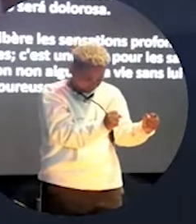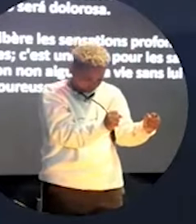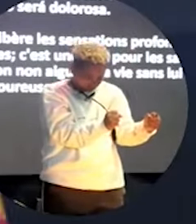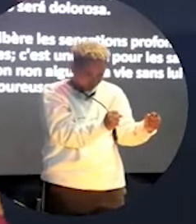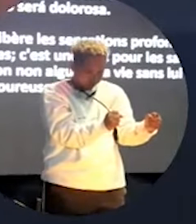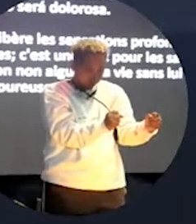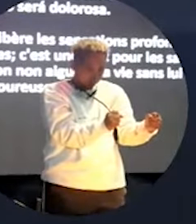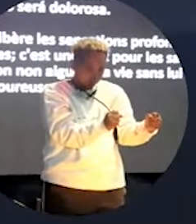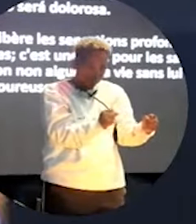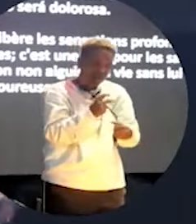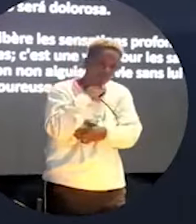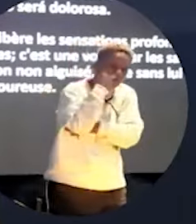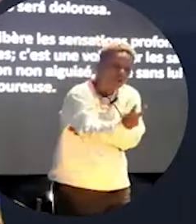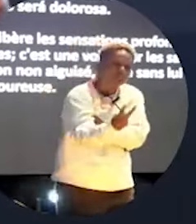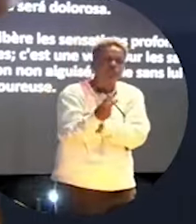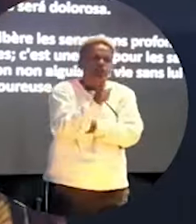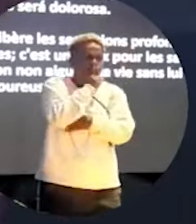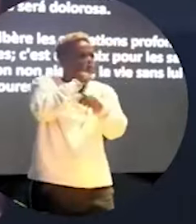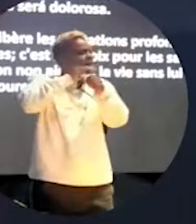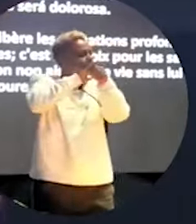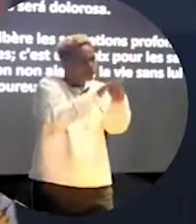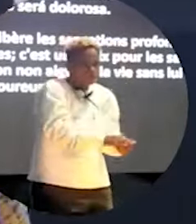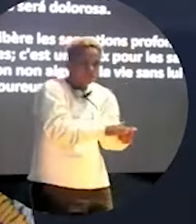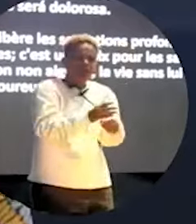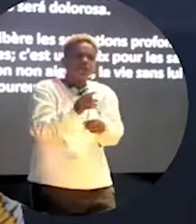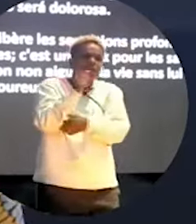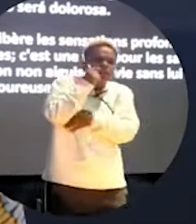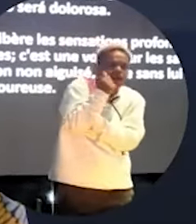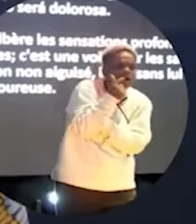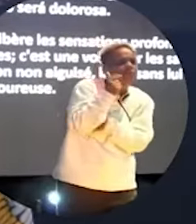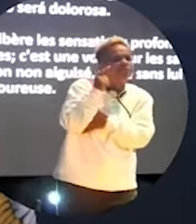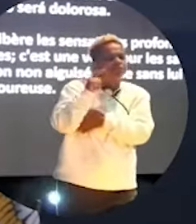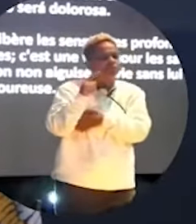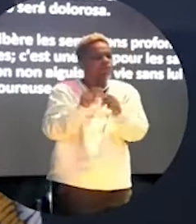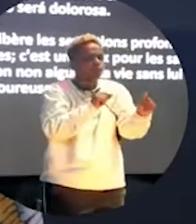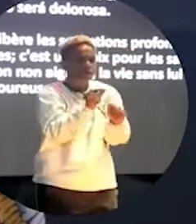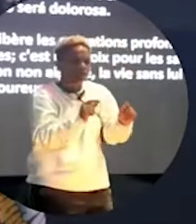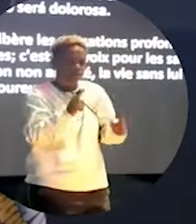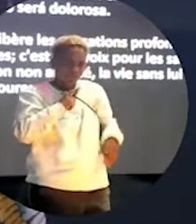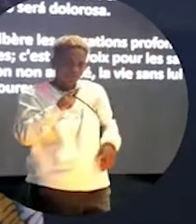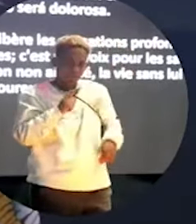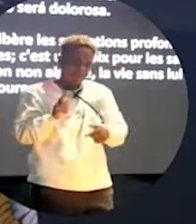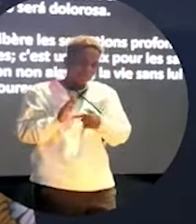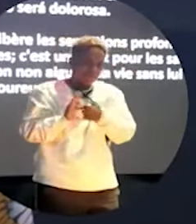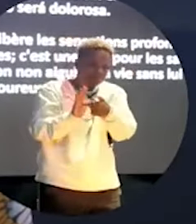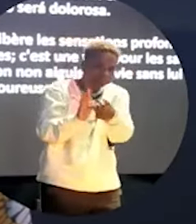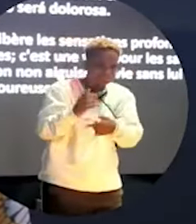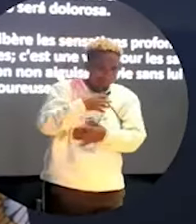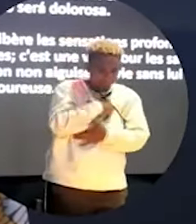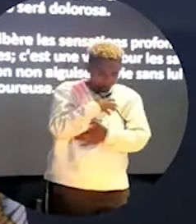It's a voice to the voiceless. Like an unsharpened pencil, life without it will be pointless and painful.